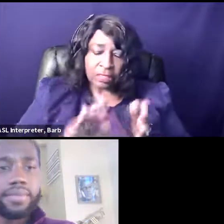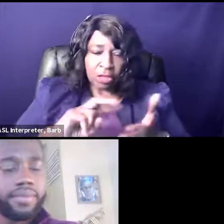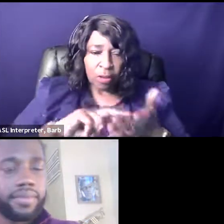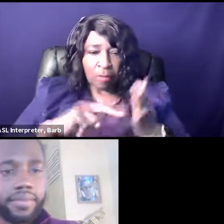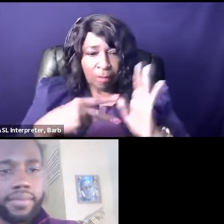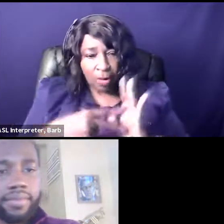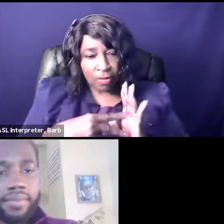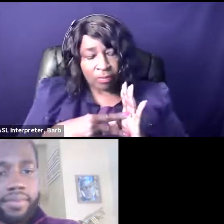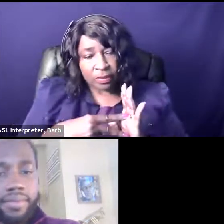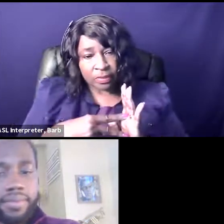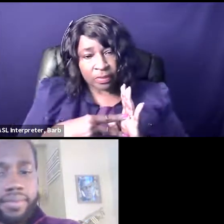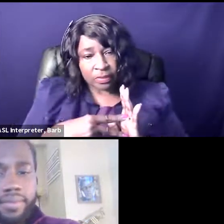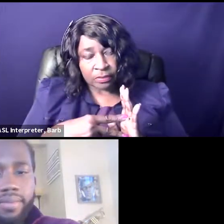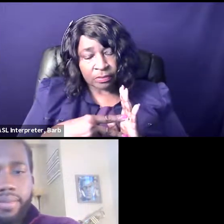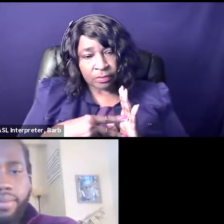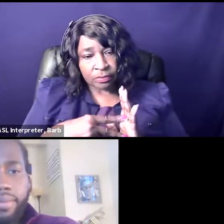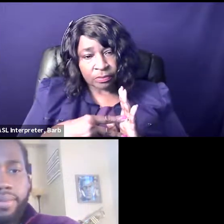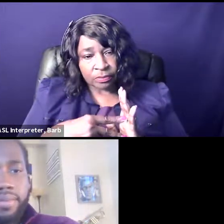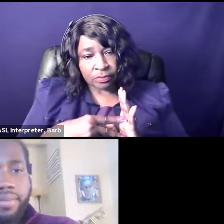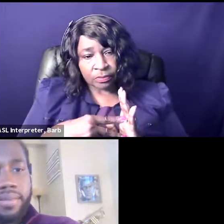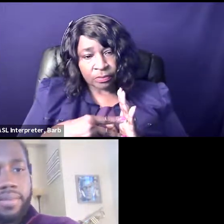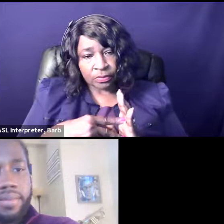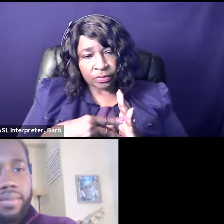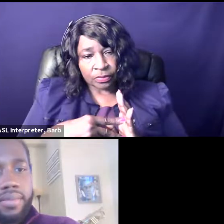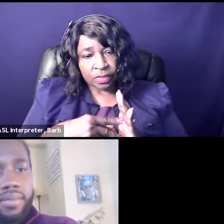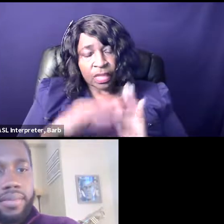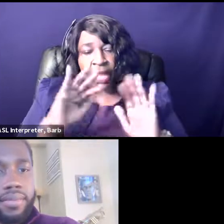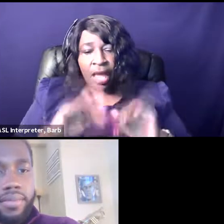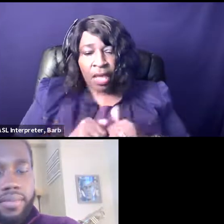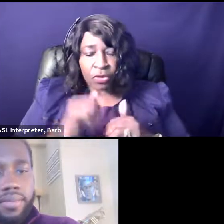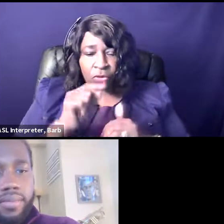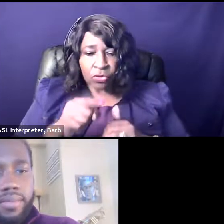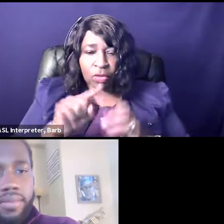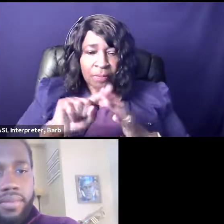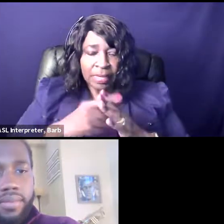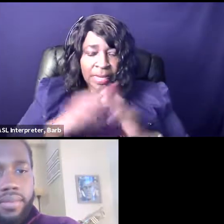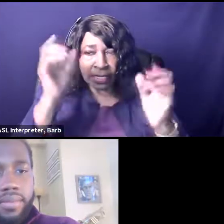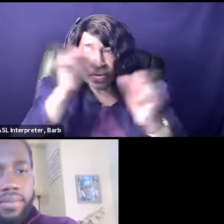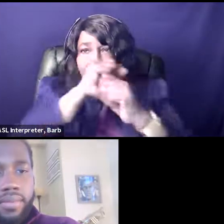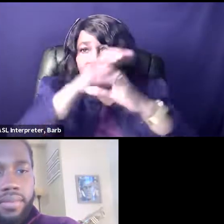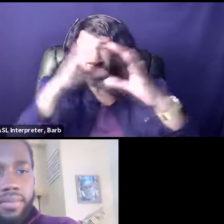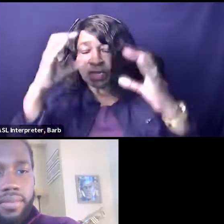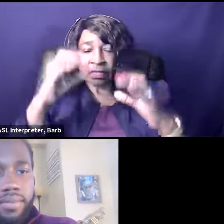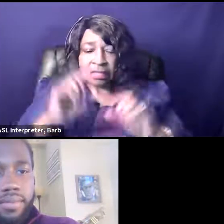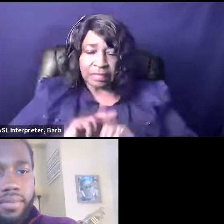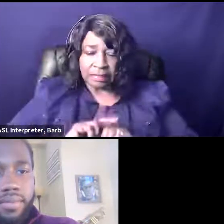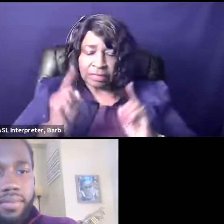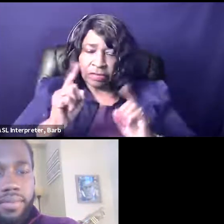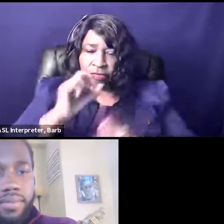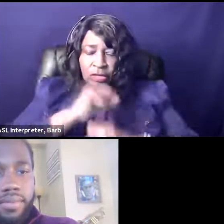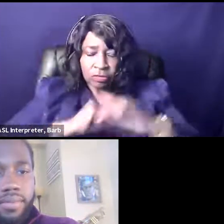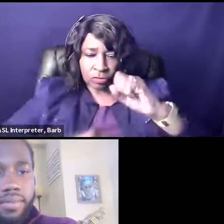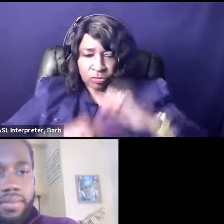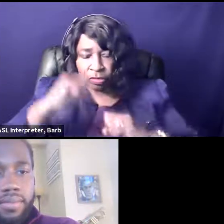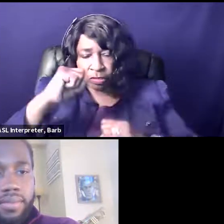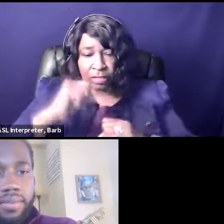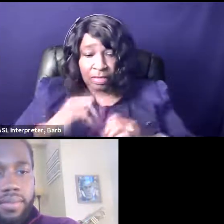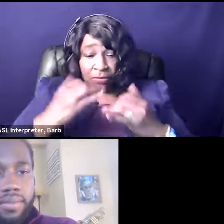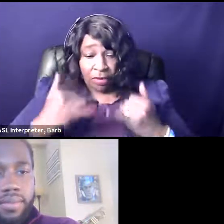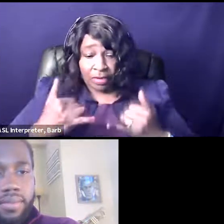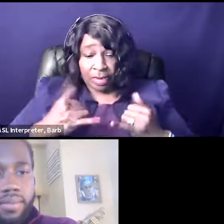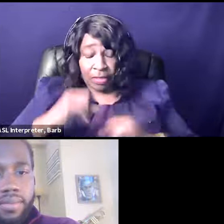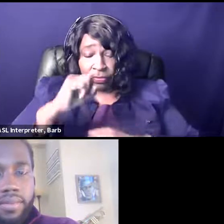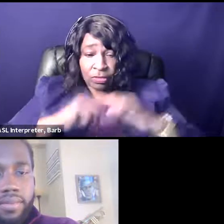so how do you begin to envision a different structure? Because right now the structure is you can